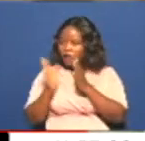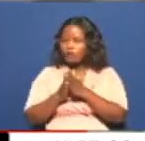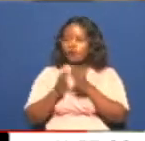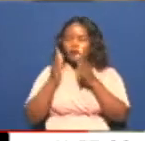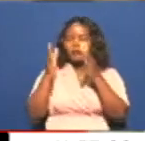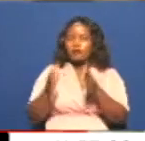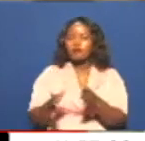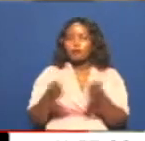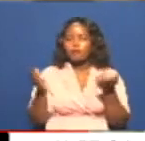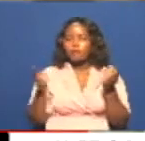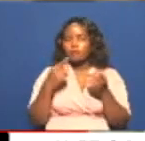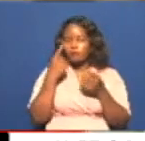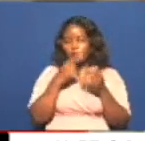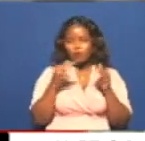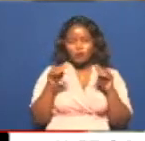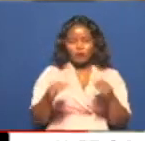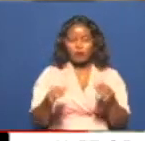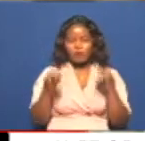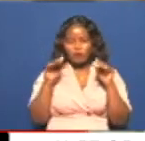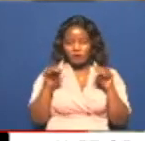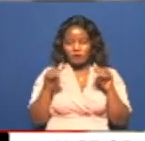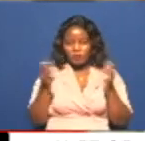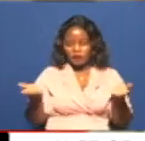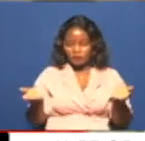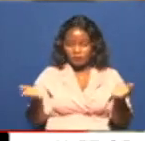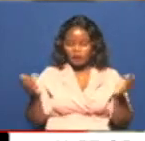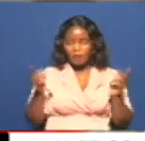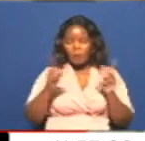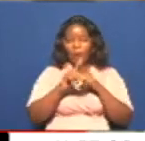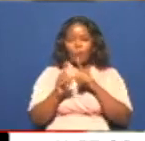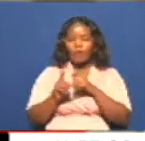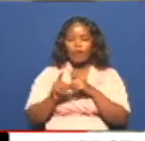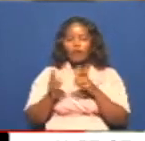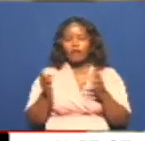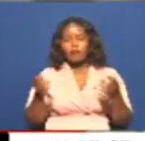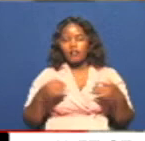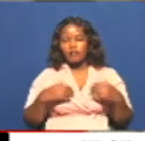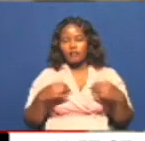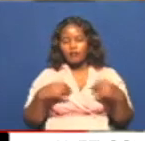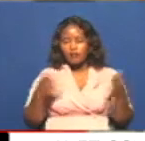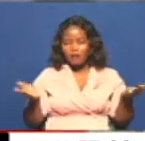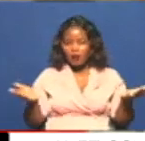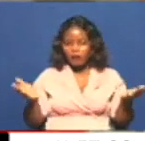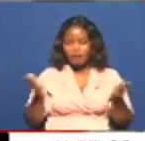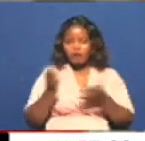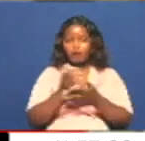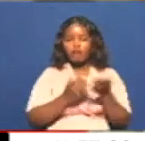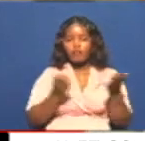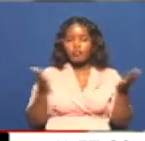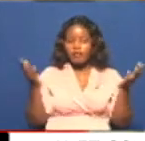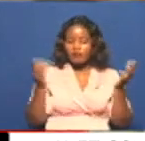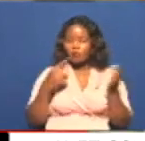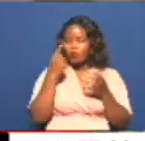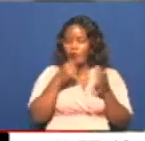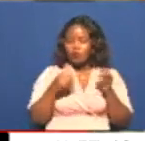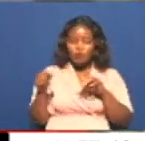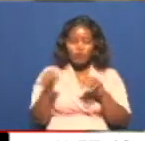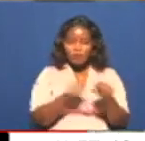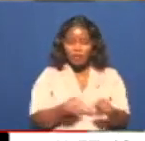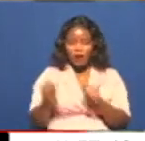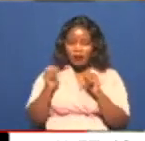in that vote. And I think that was a wrong strategy, because you don't strategize mm-hmm. to